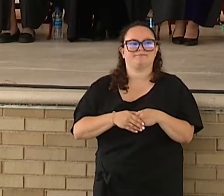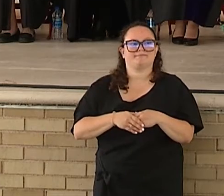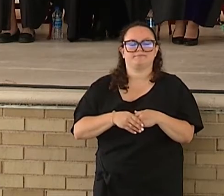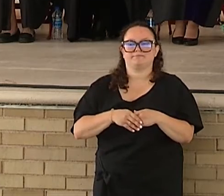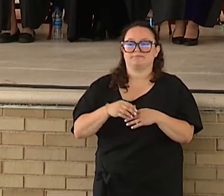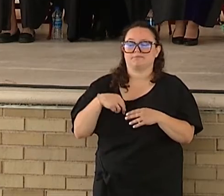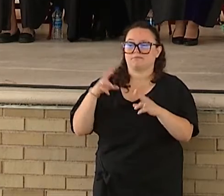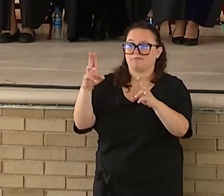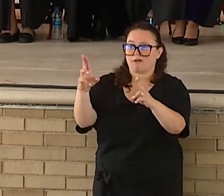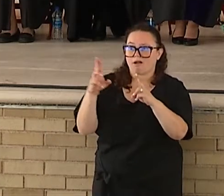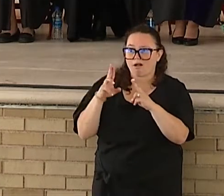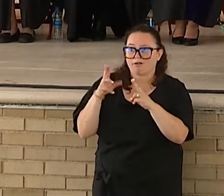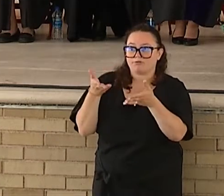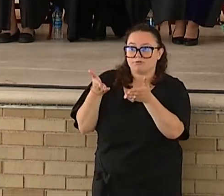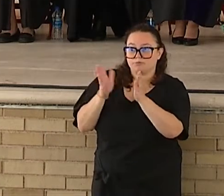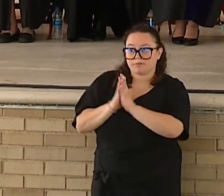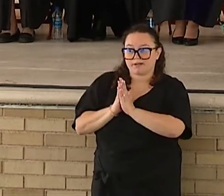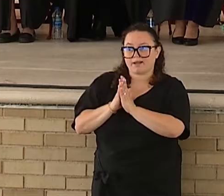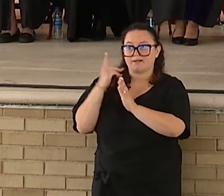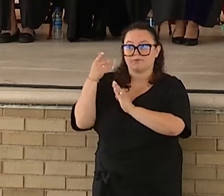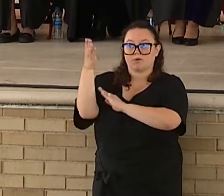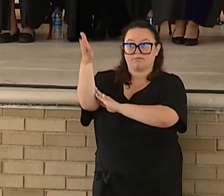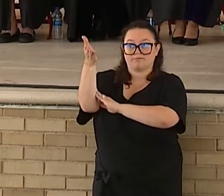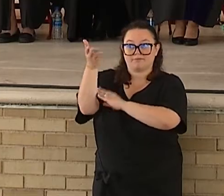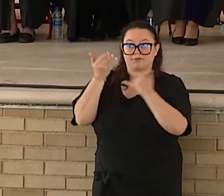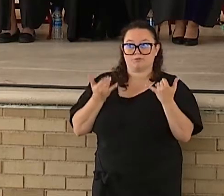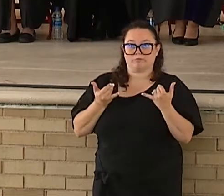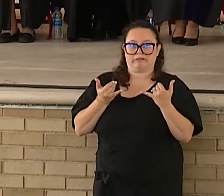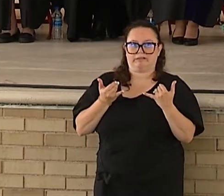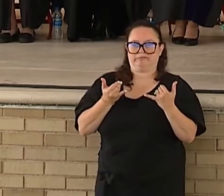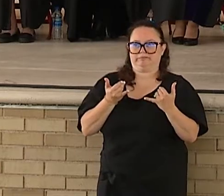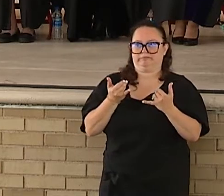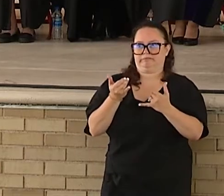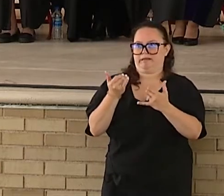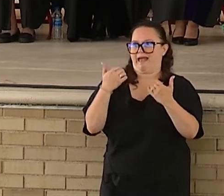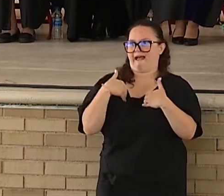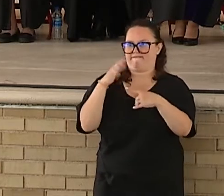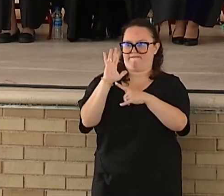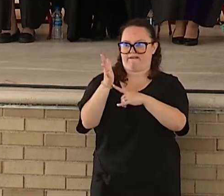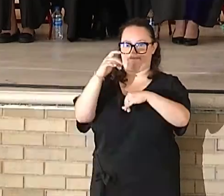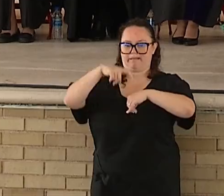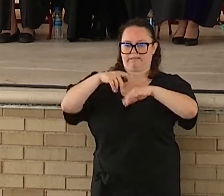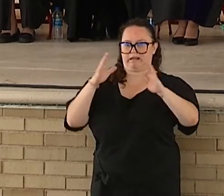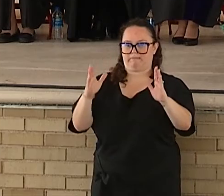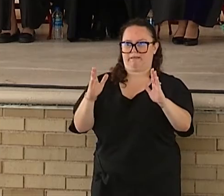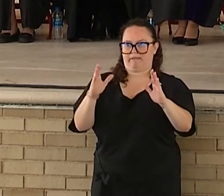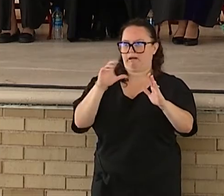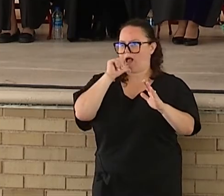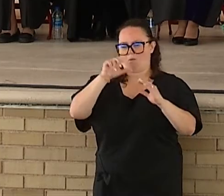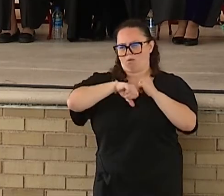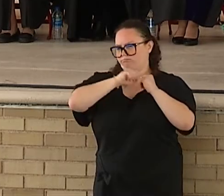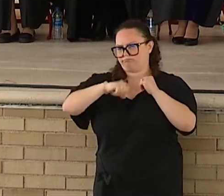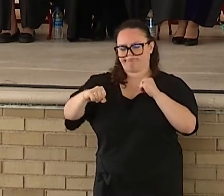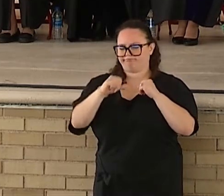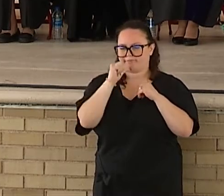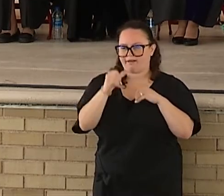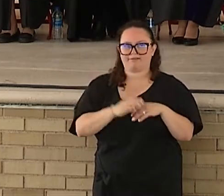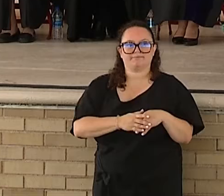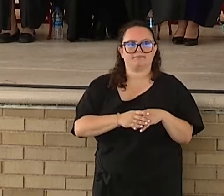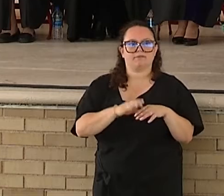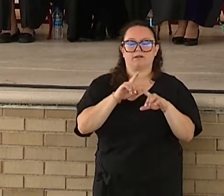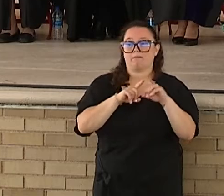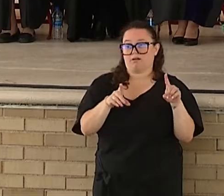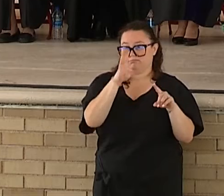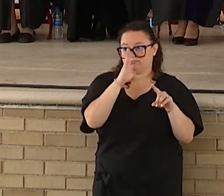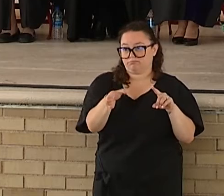been asked to address you. They gave me 5 minutes. I'm not going to take more than that, but I want to really tell you right